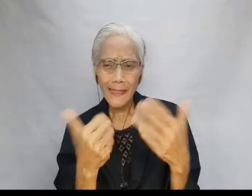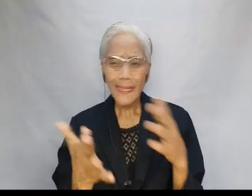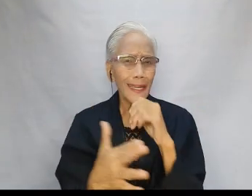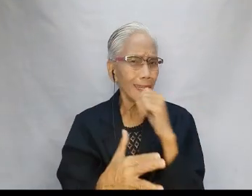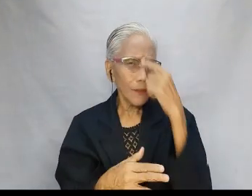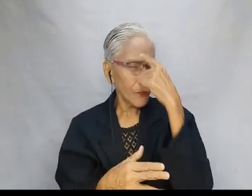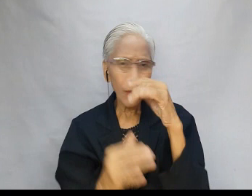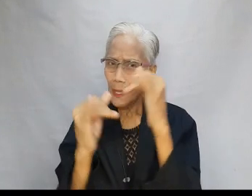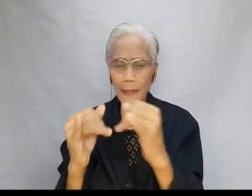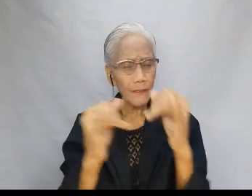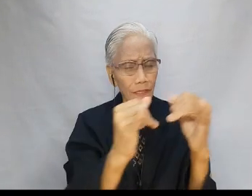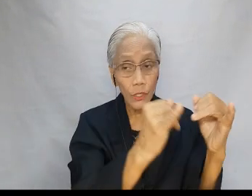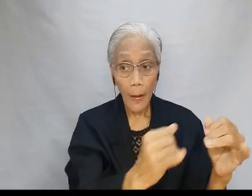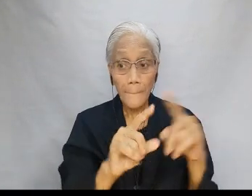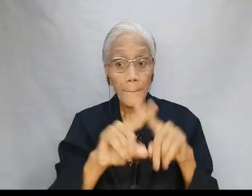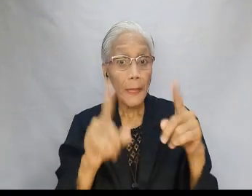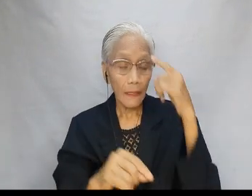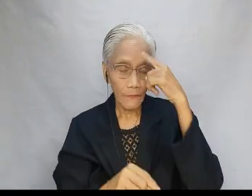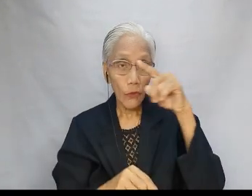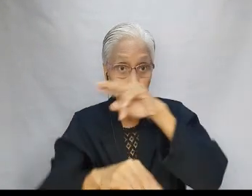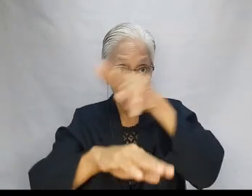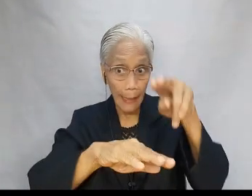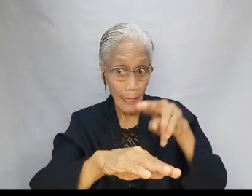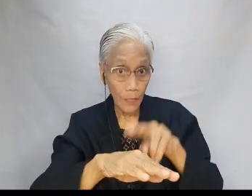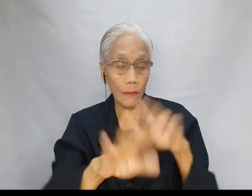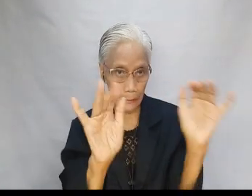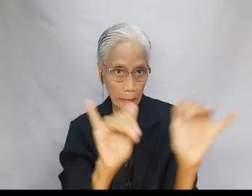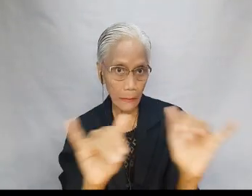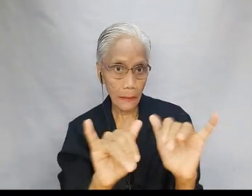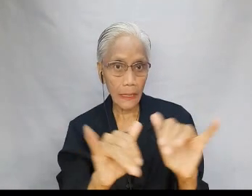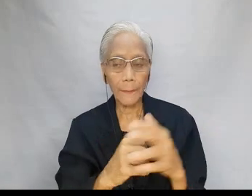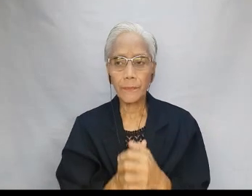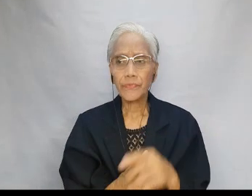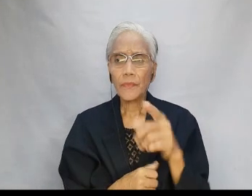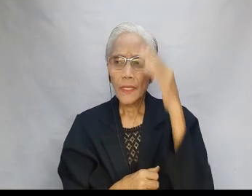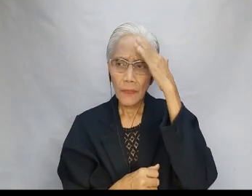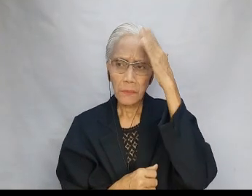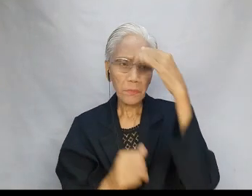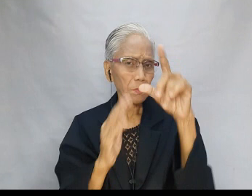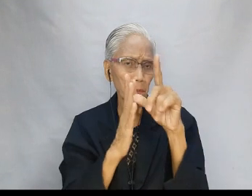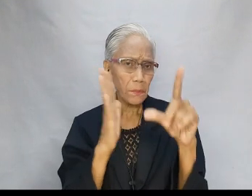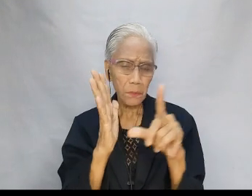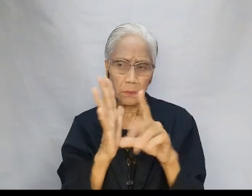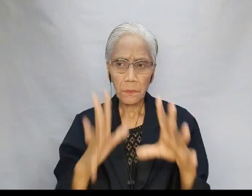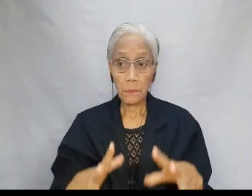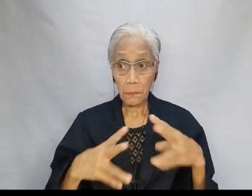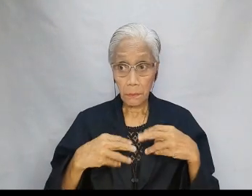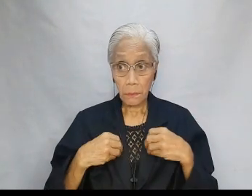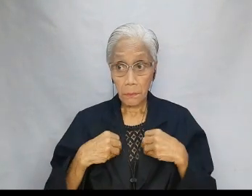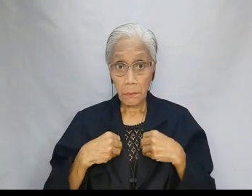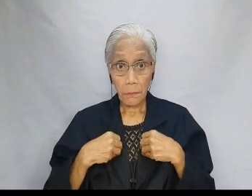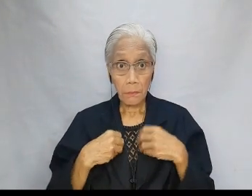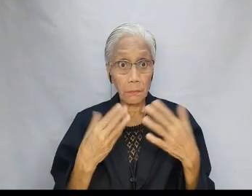challenge not just for individuals, but for the nation as well. You know, our laws acknowledge the